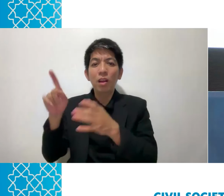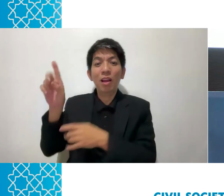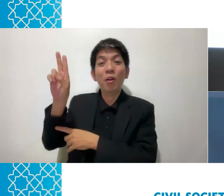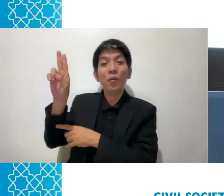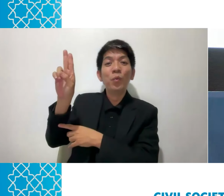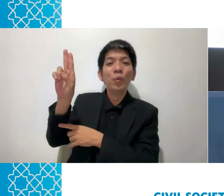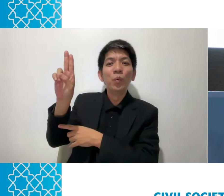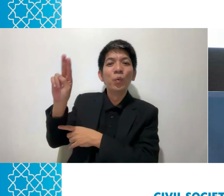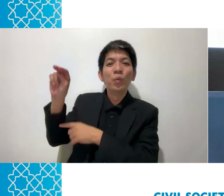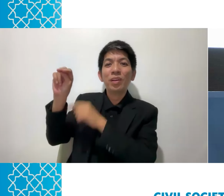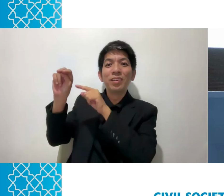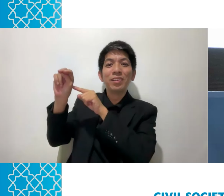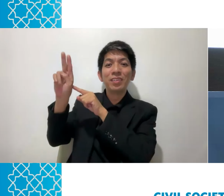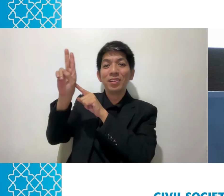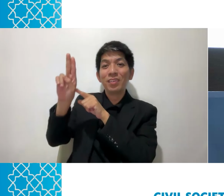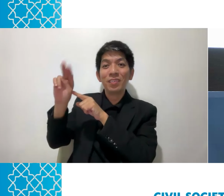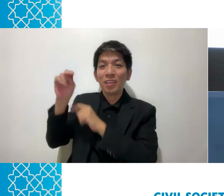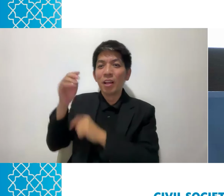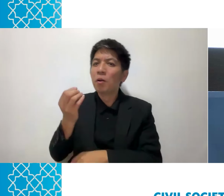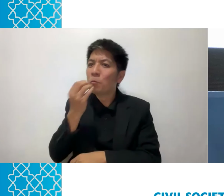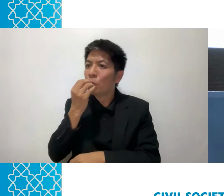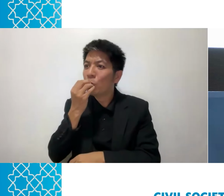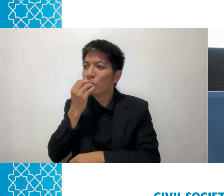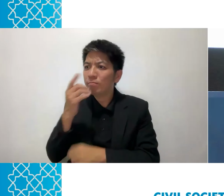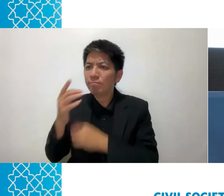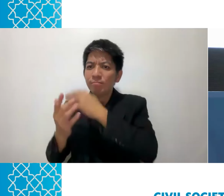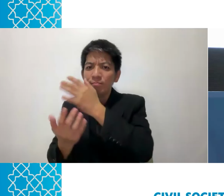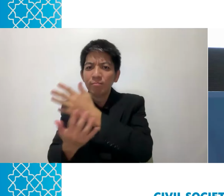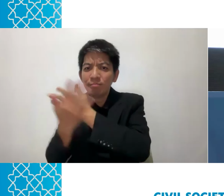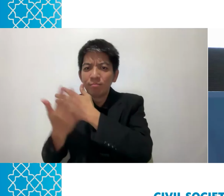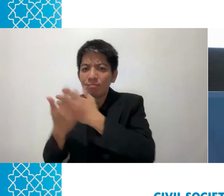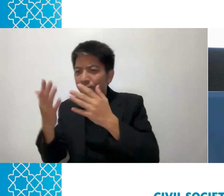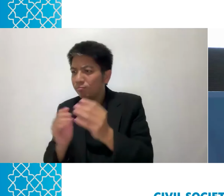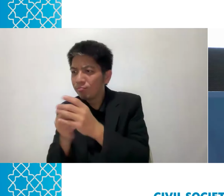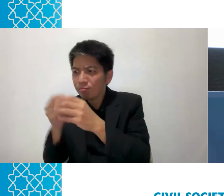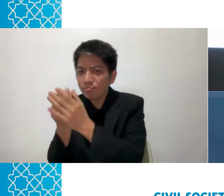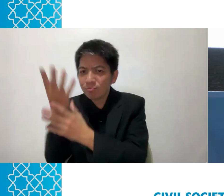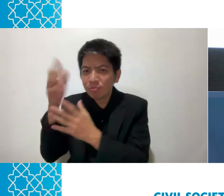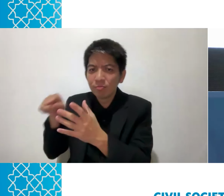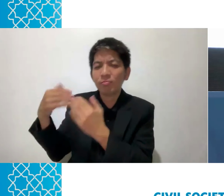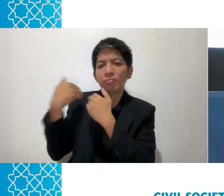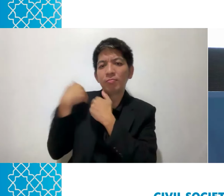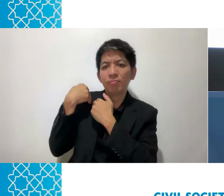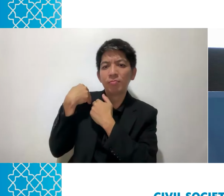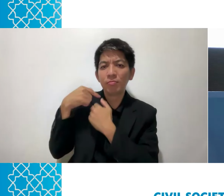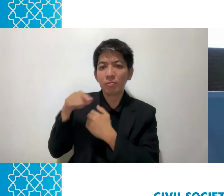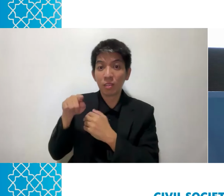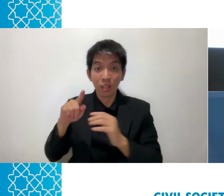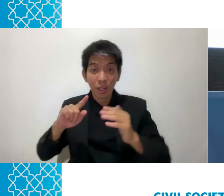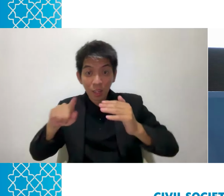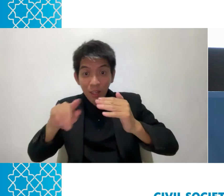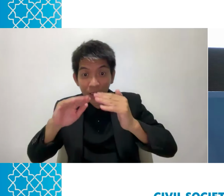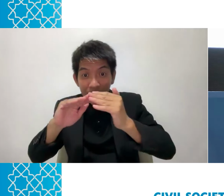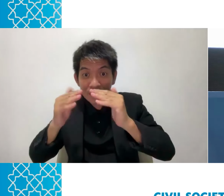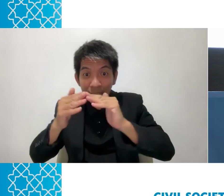we are not in cities, but food is in cities, okay? Even if, you know, food is produced in rural